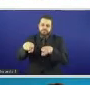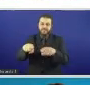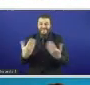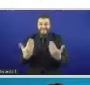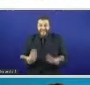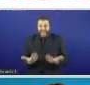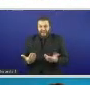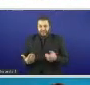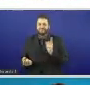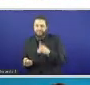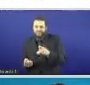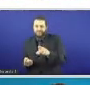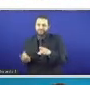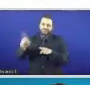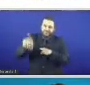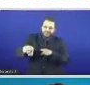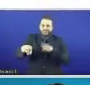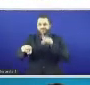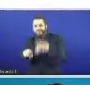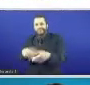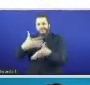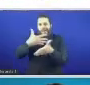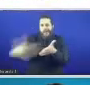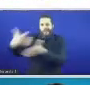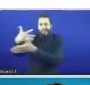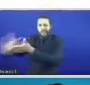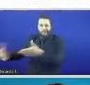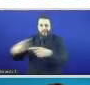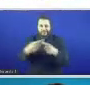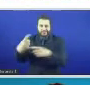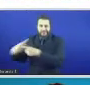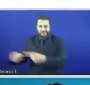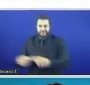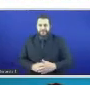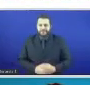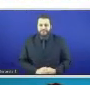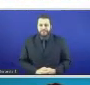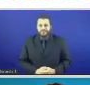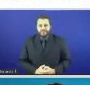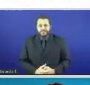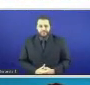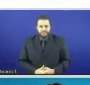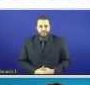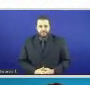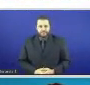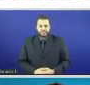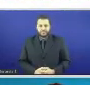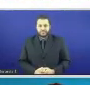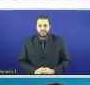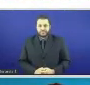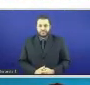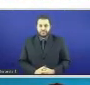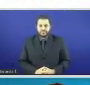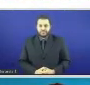Okay. Research done over the past decades has shown clearly that the most significant driver of policy change on gender equality and women's